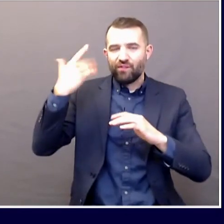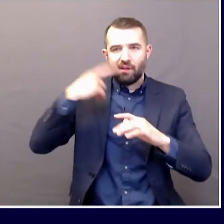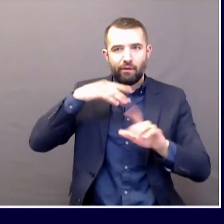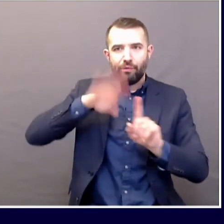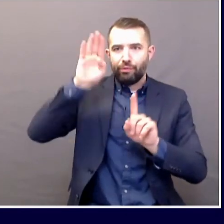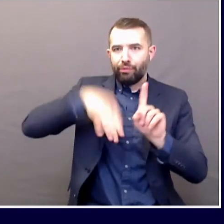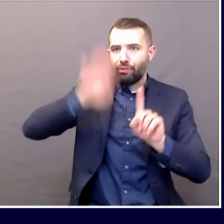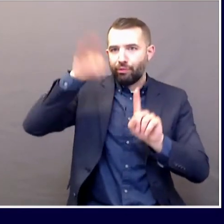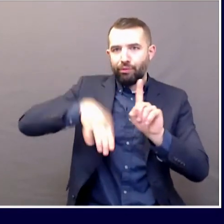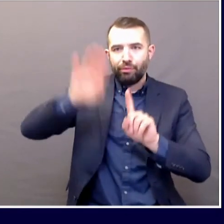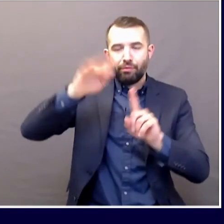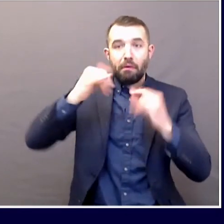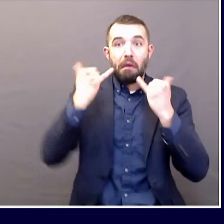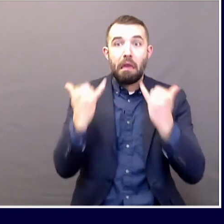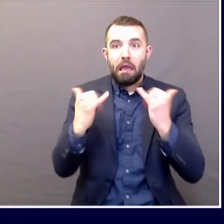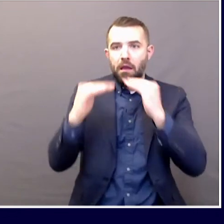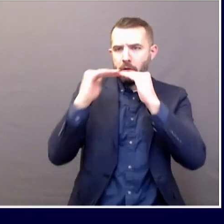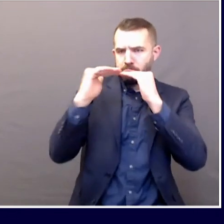least